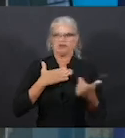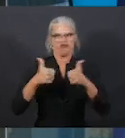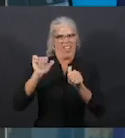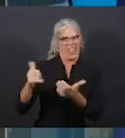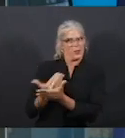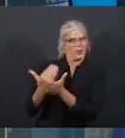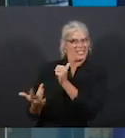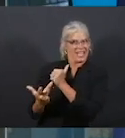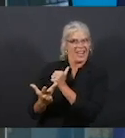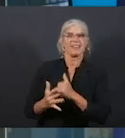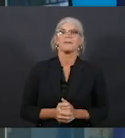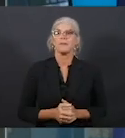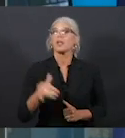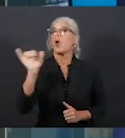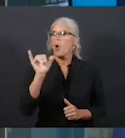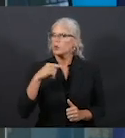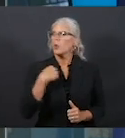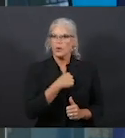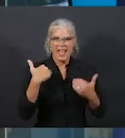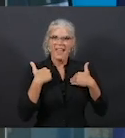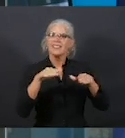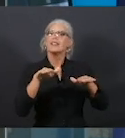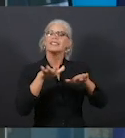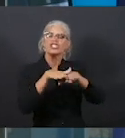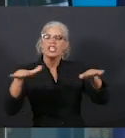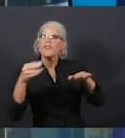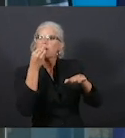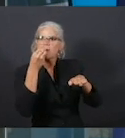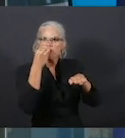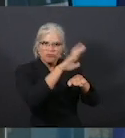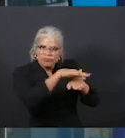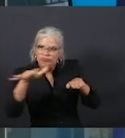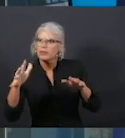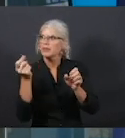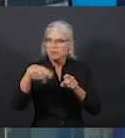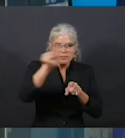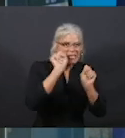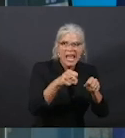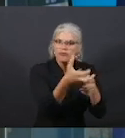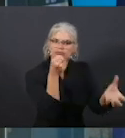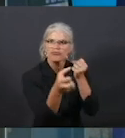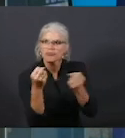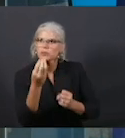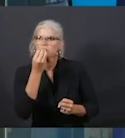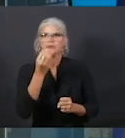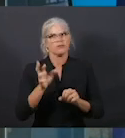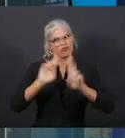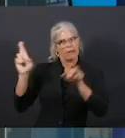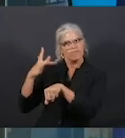course, shelf-stable meals, other types of sustenance that will be available for folks should that be needed. Now, the